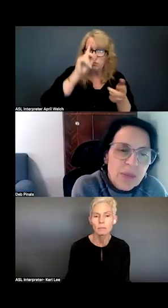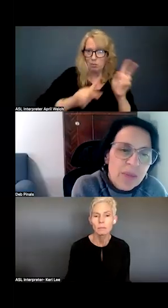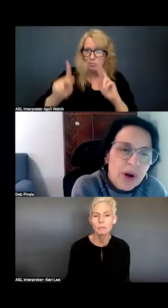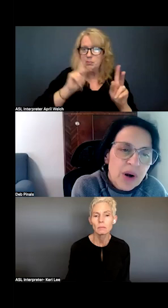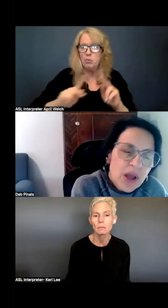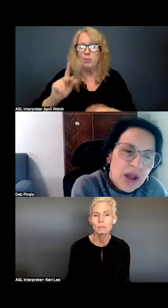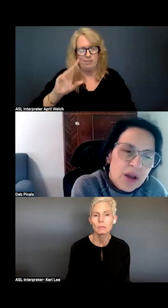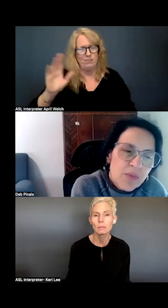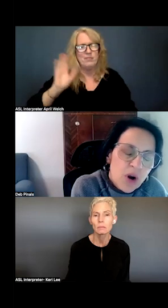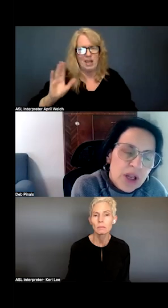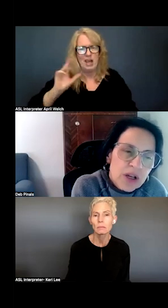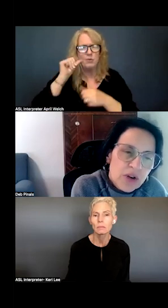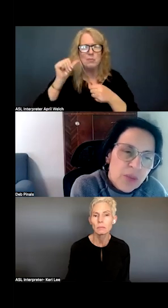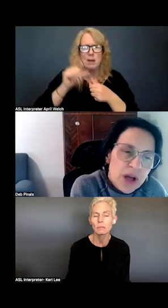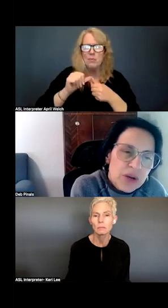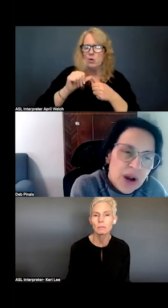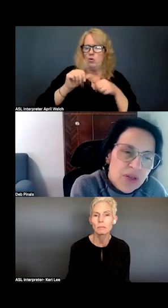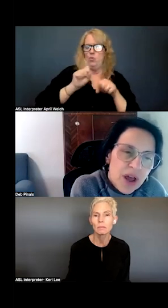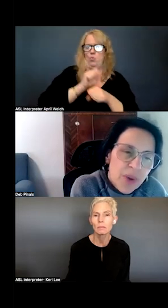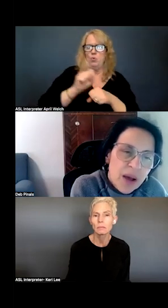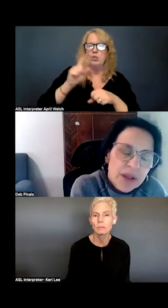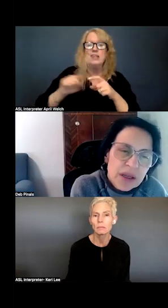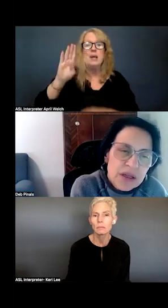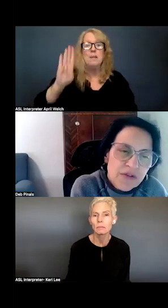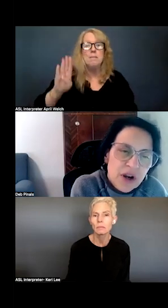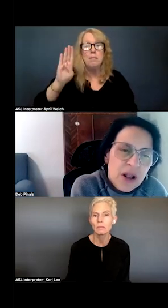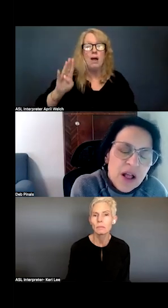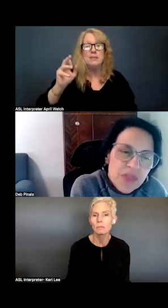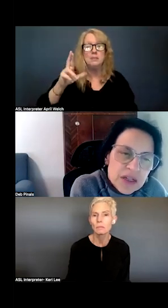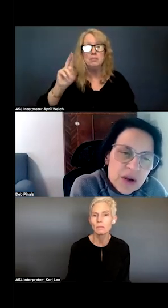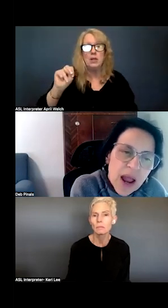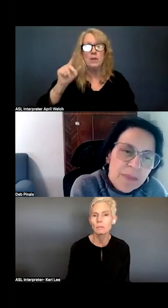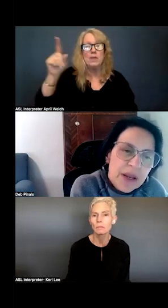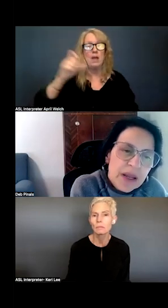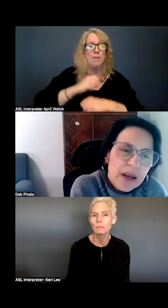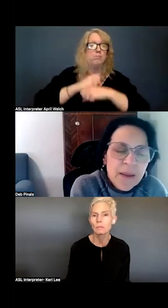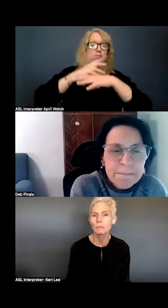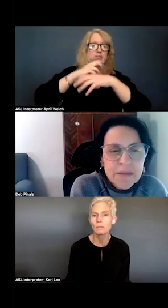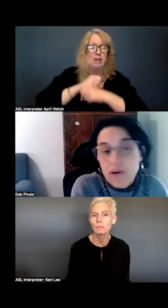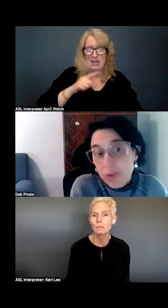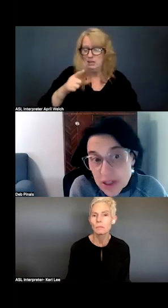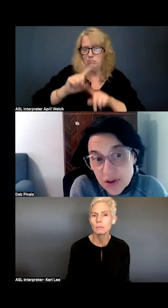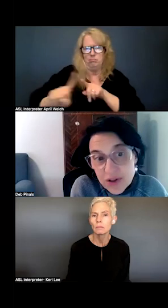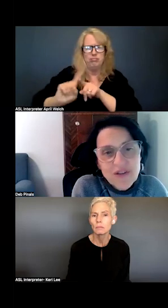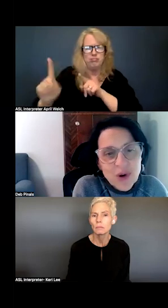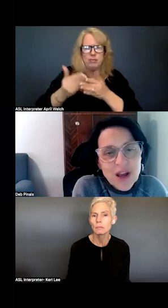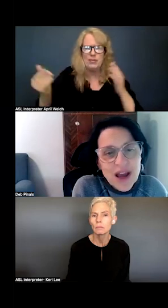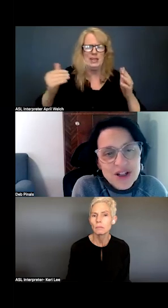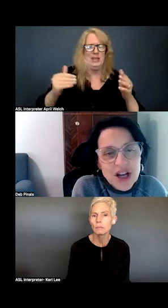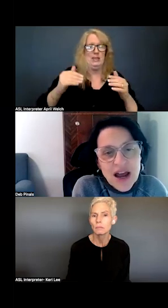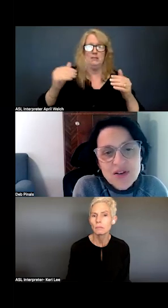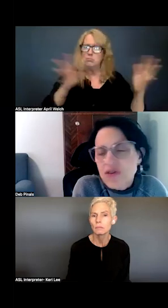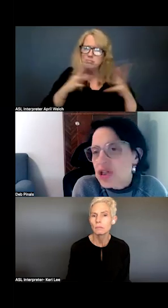can remember working during the Boston Marathon bombing and different things that were happening and different blizzards even where we